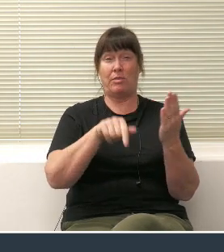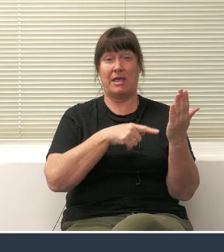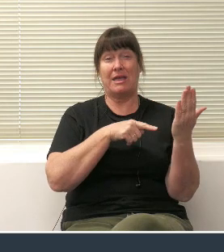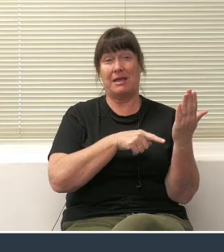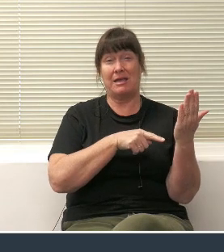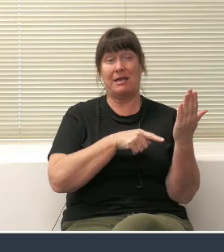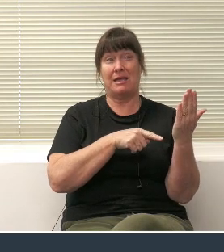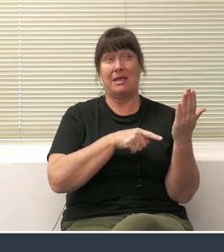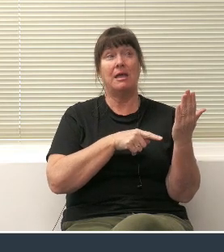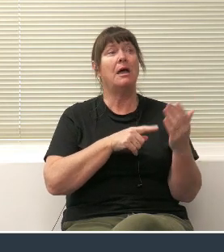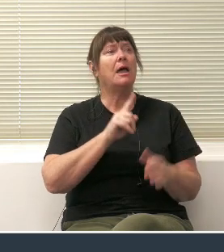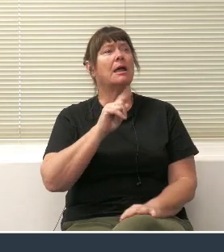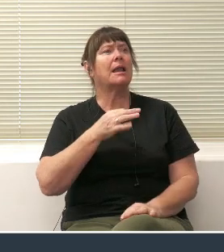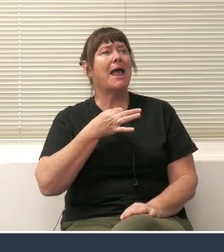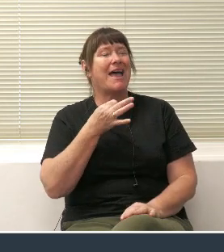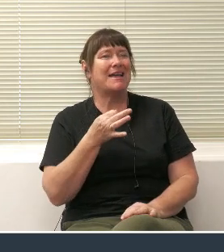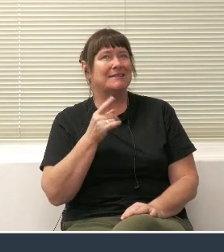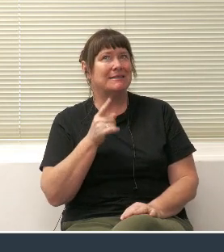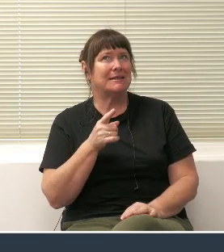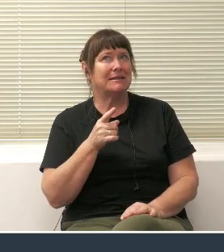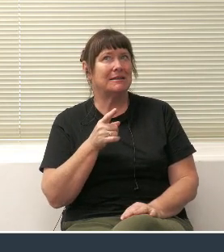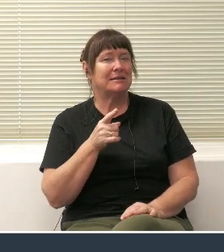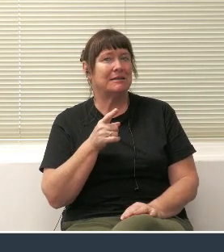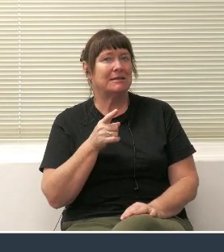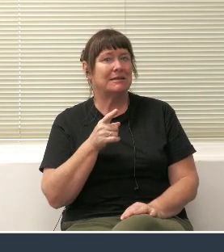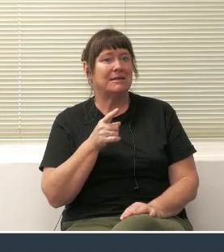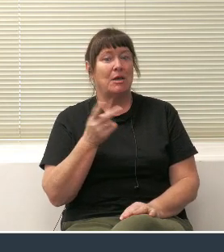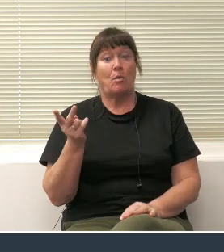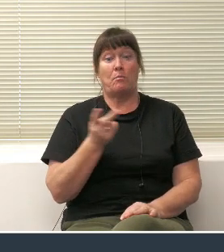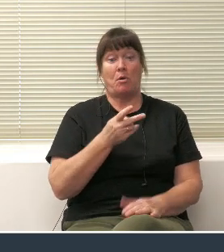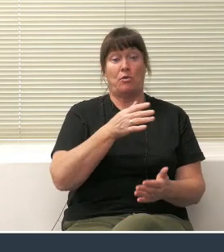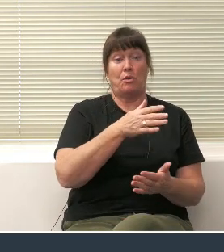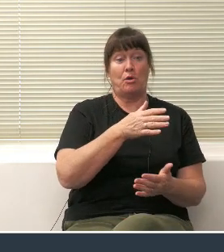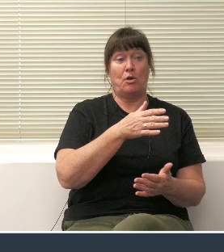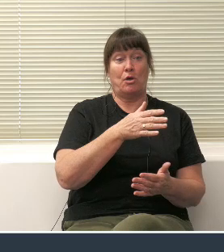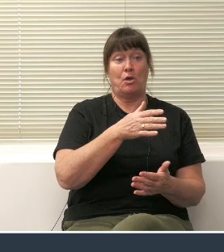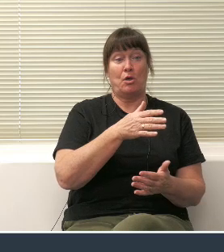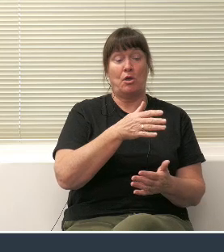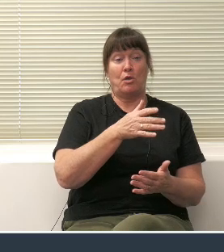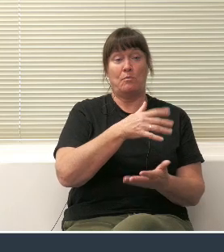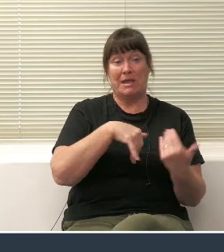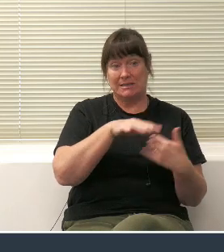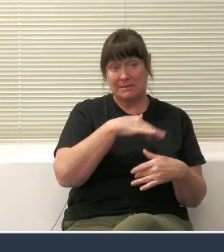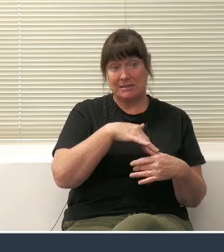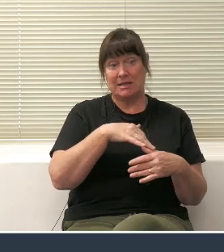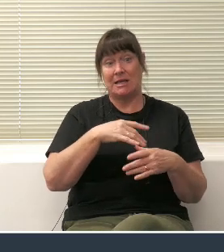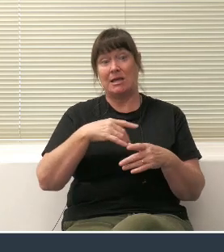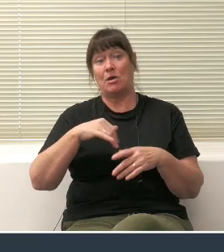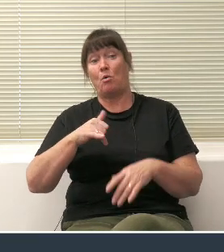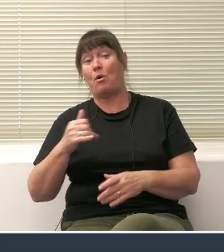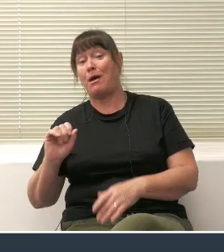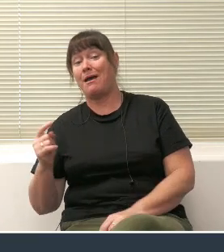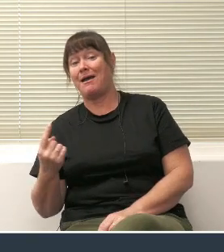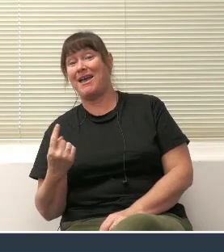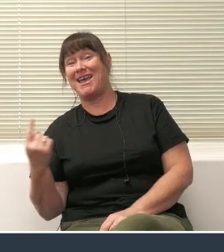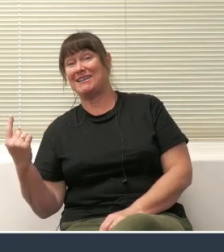Can I question that, in that both the mixed, through you, the Mayor, sorry, both the mixed and the